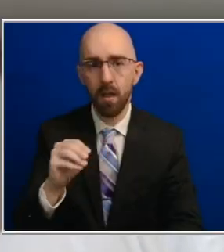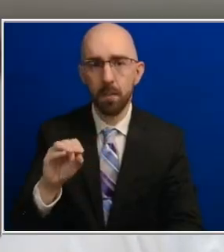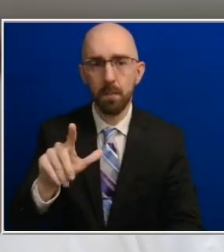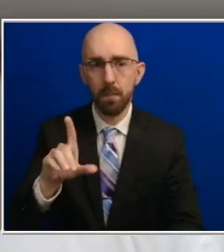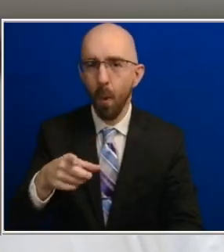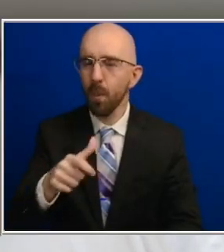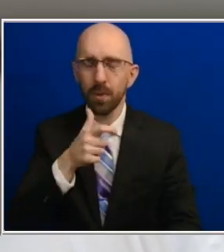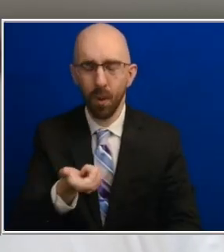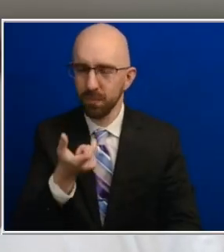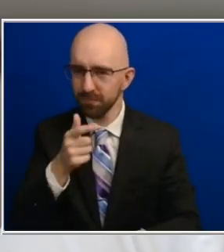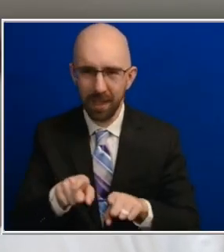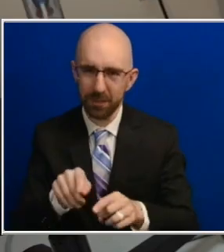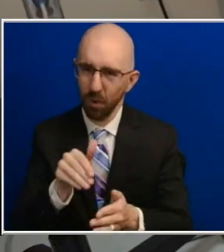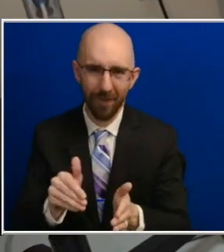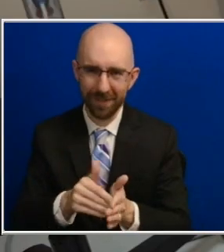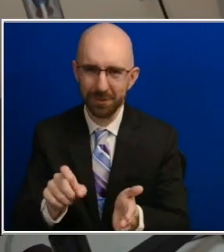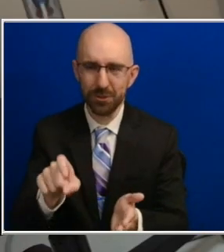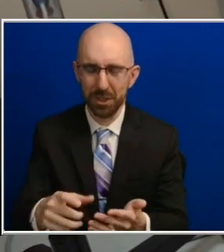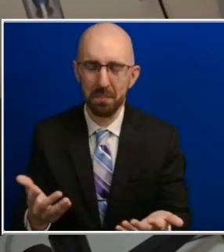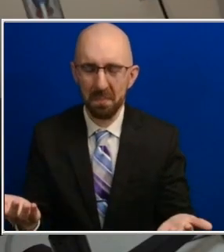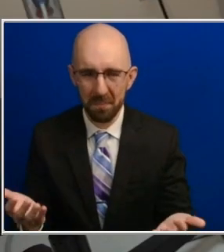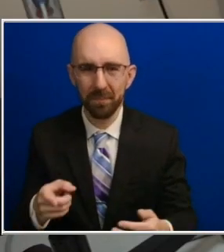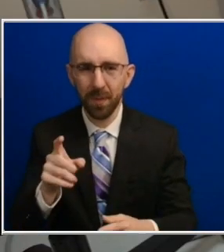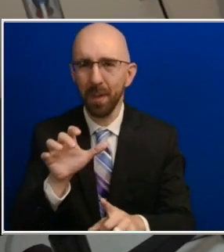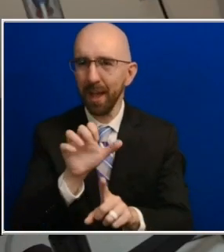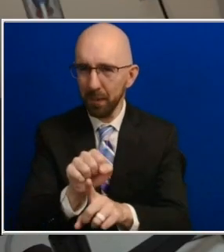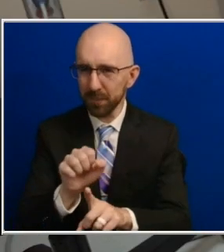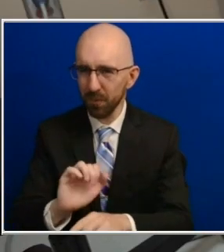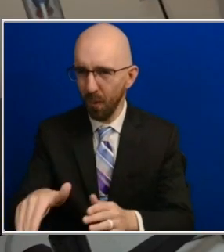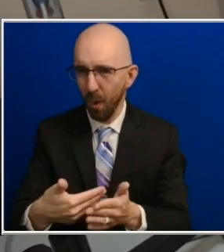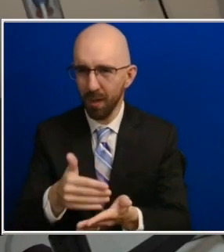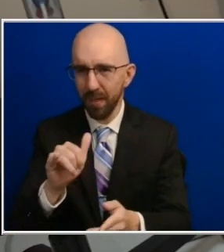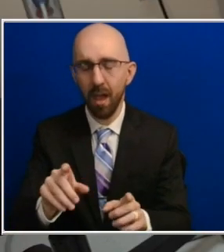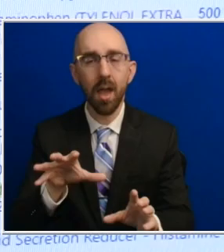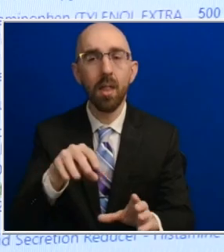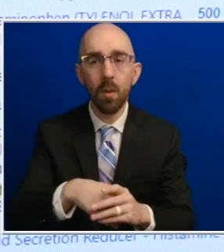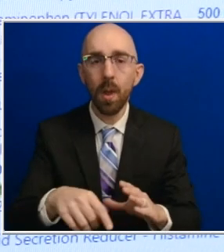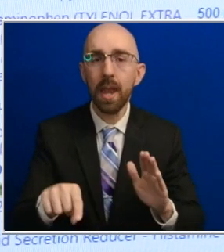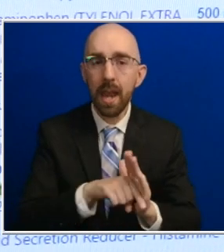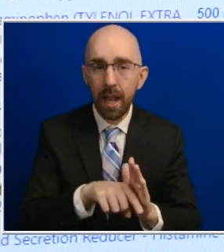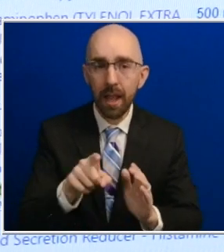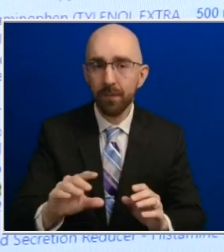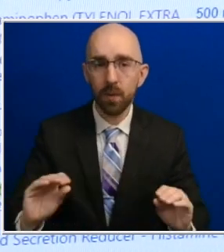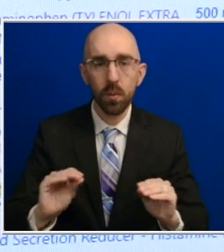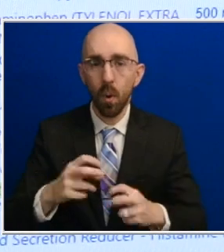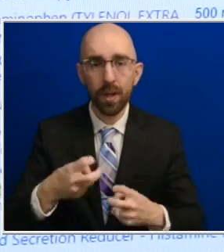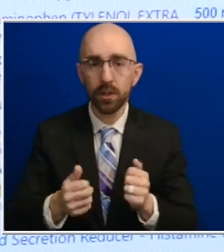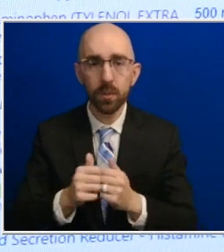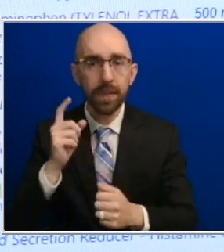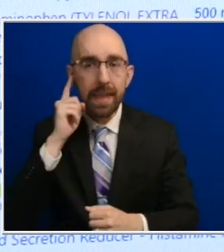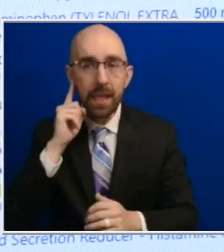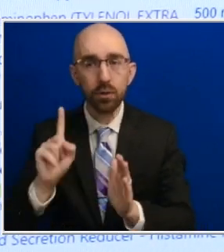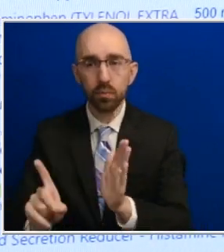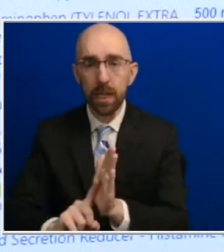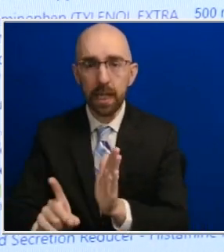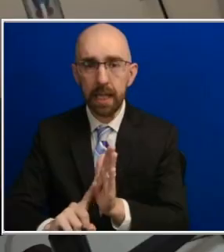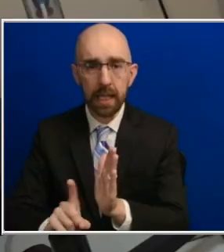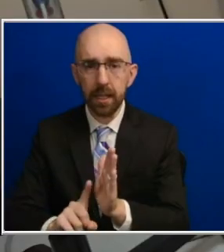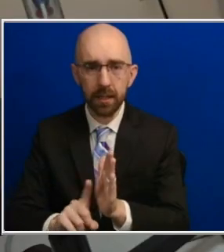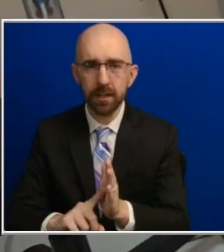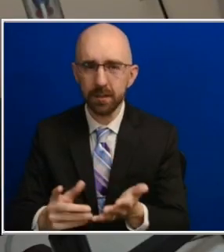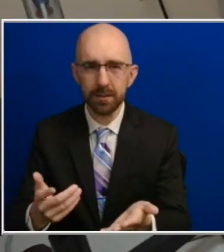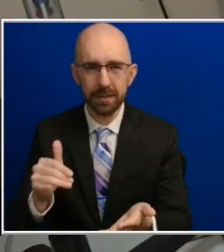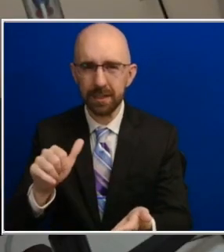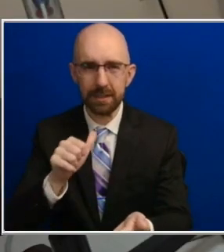right? So it captured all of that symptom, and including the negatives, where you don't have any issues really with your ears, other than some ringing in the ears, but that's not really directly tied to this.